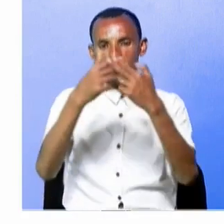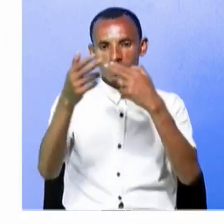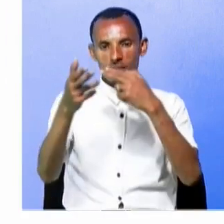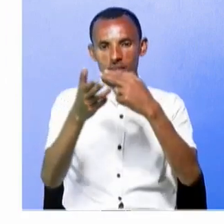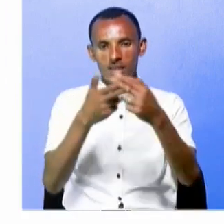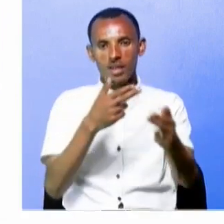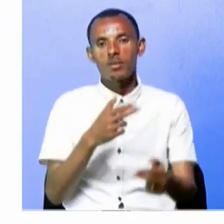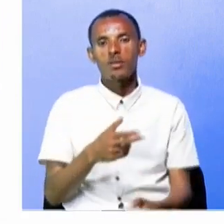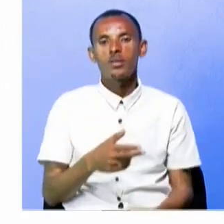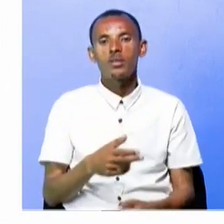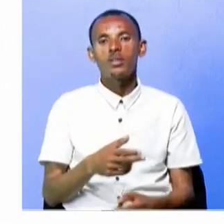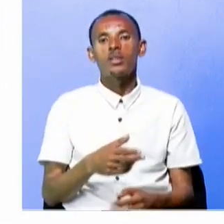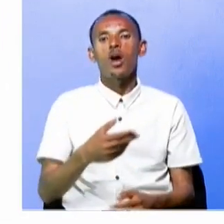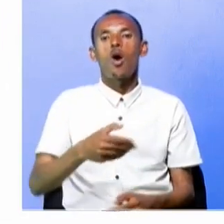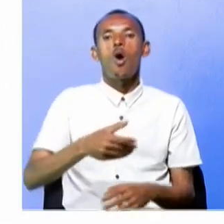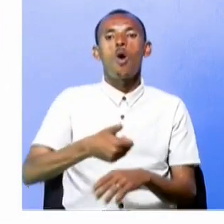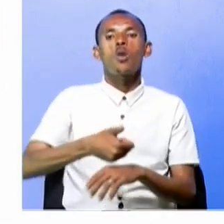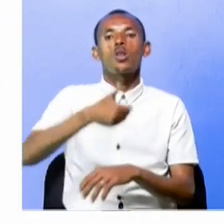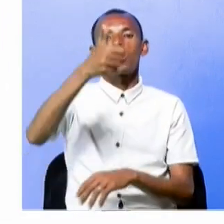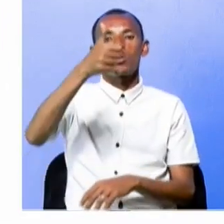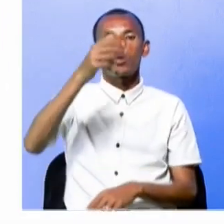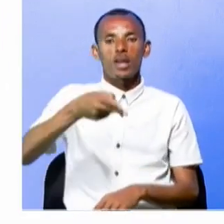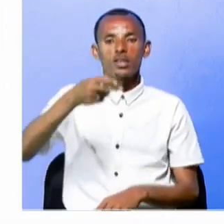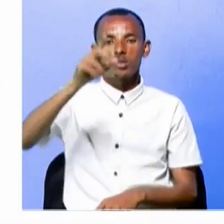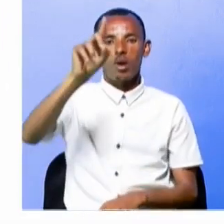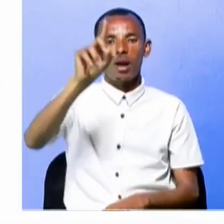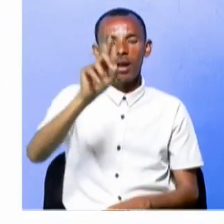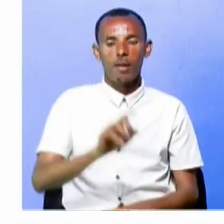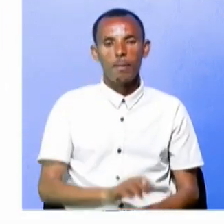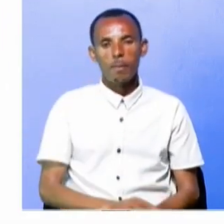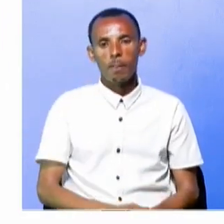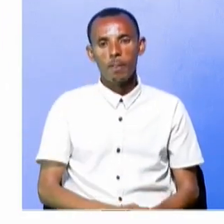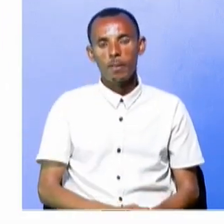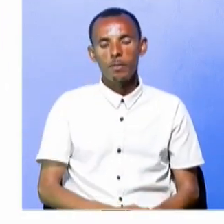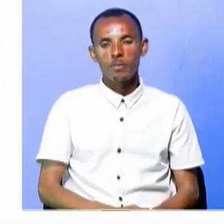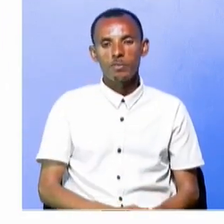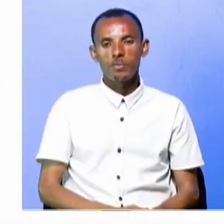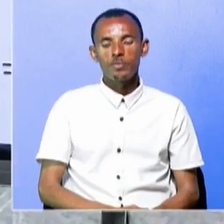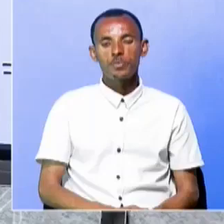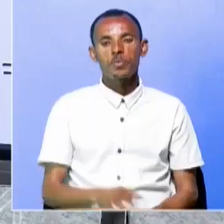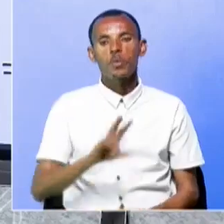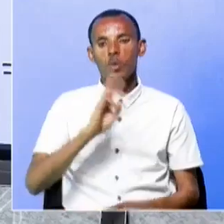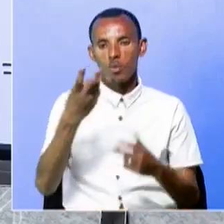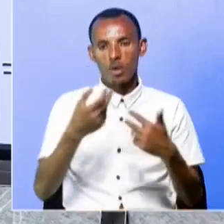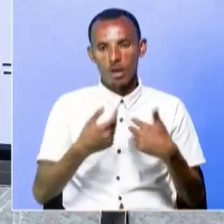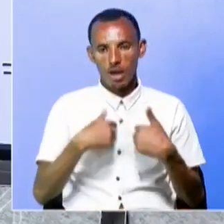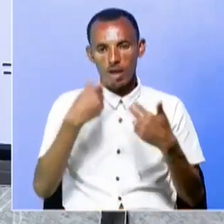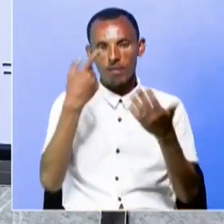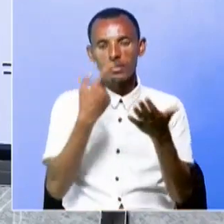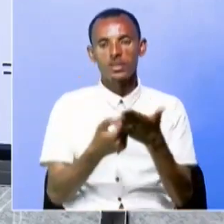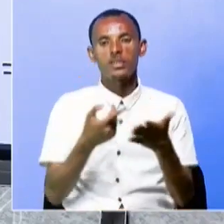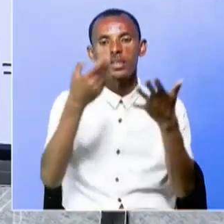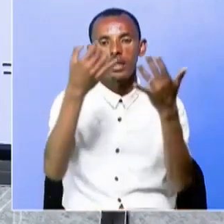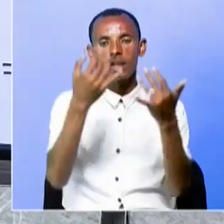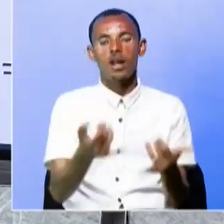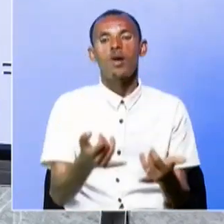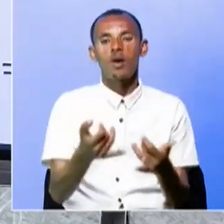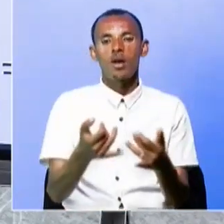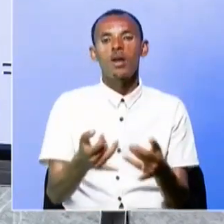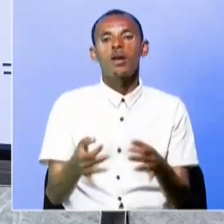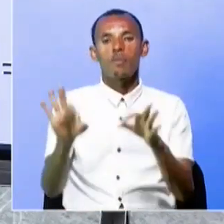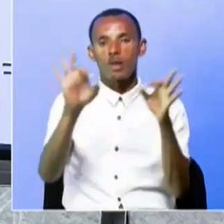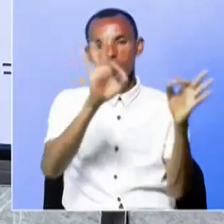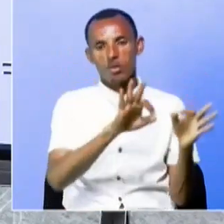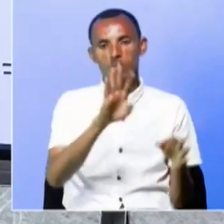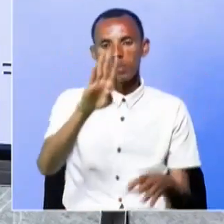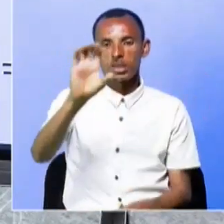times the altitude H1, right? We have this. Now, in place of